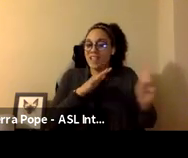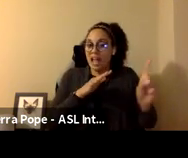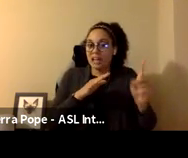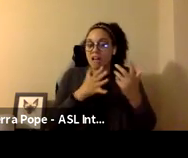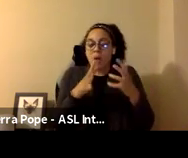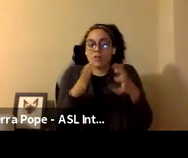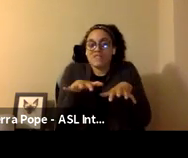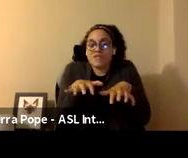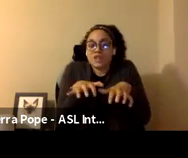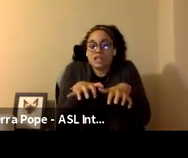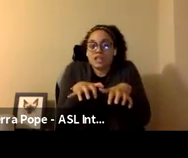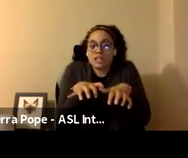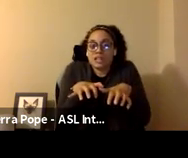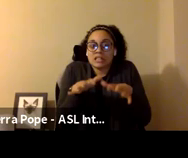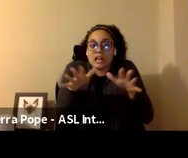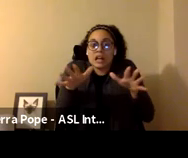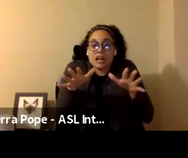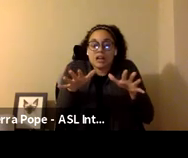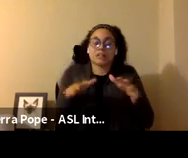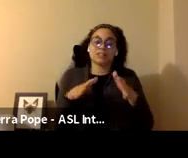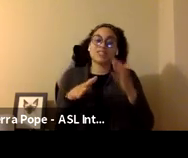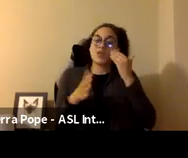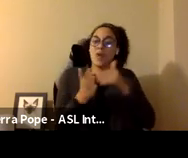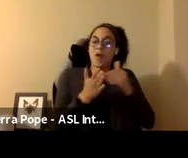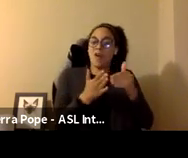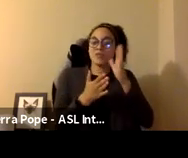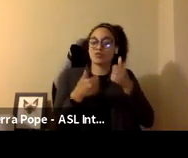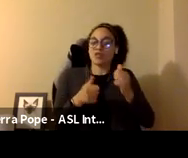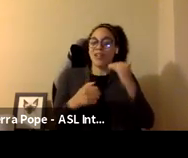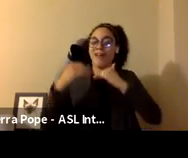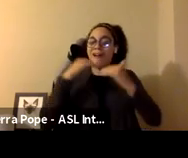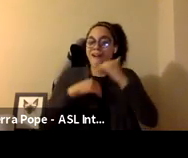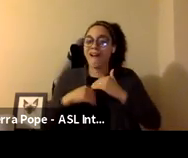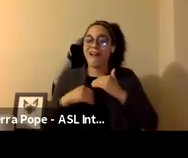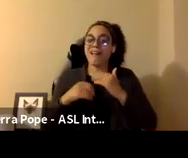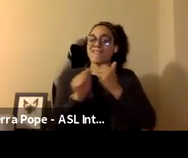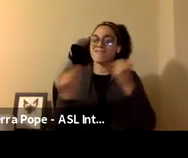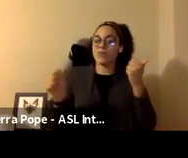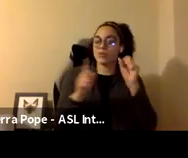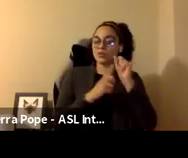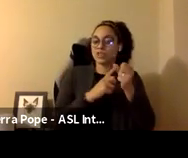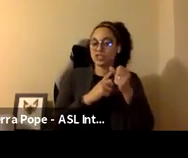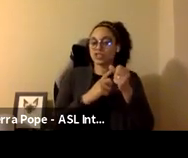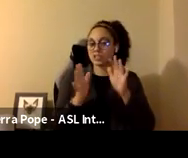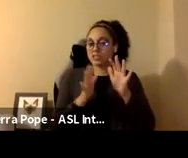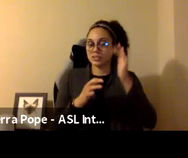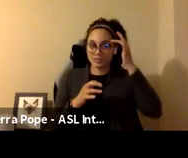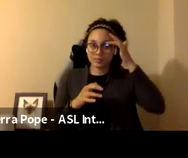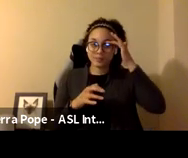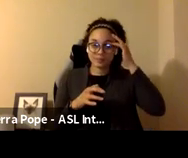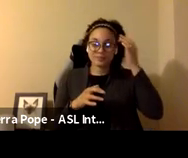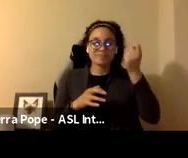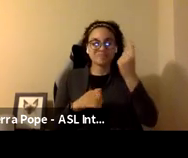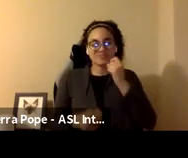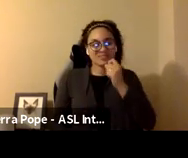freeze, and I say fib, because oftentimes they'll try to lie to get out of what's happening. This is not a